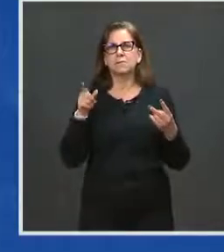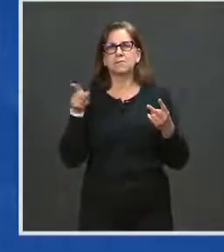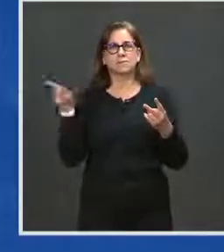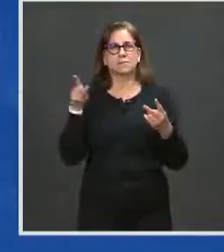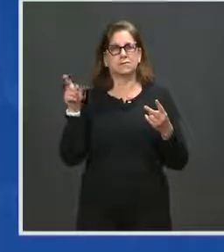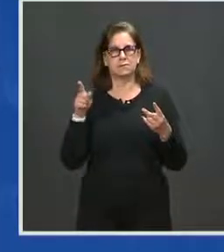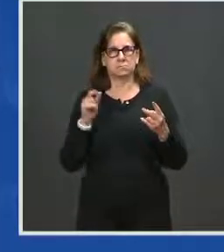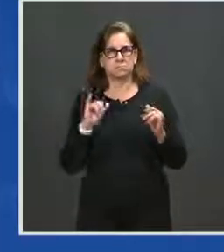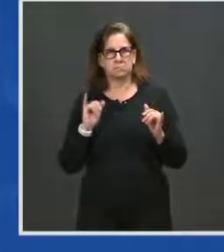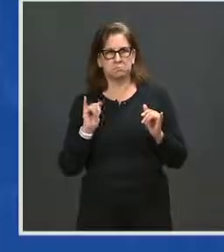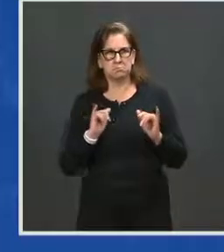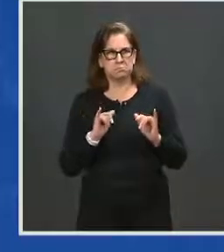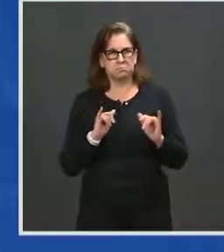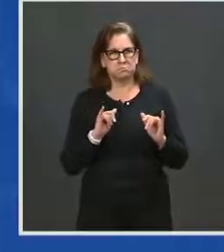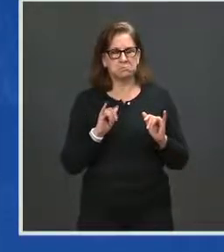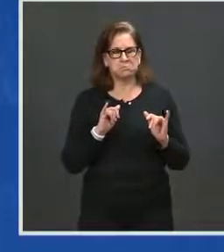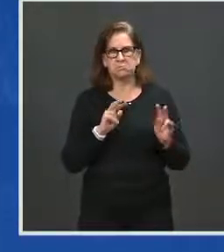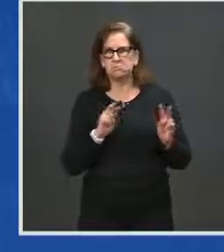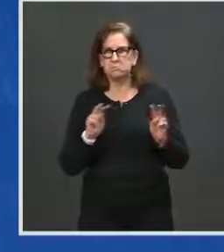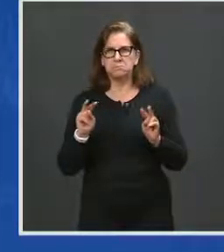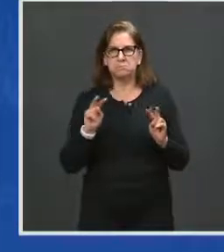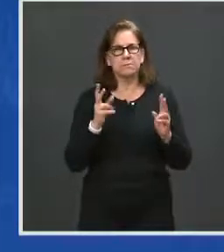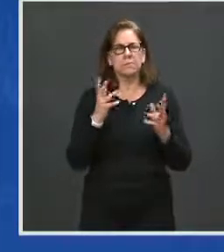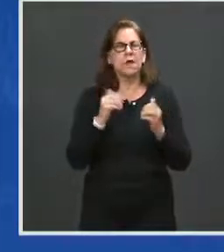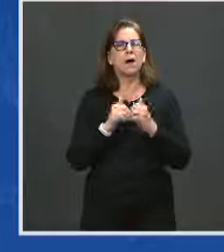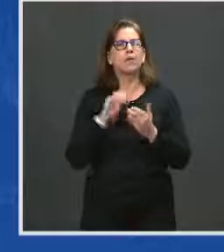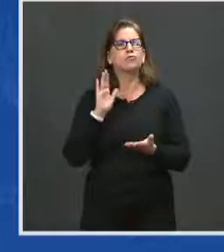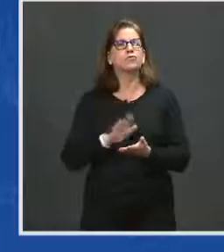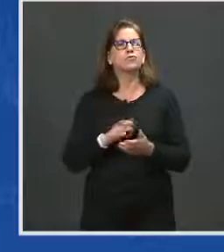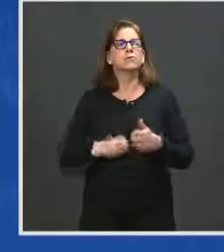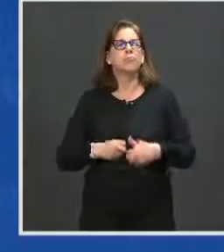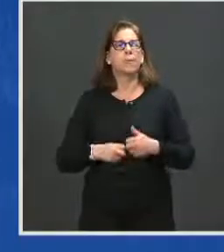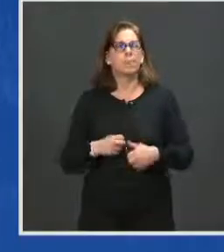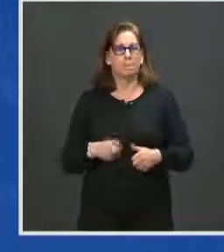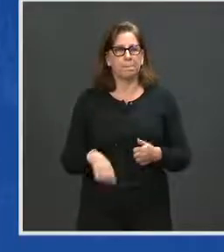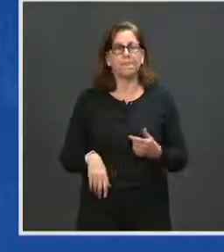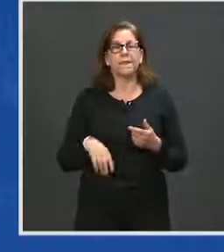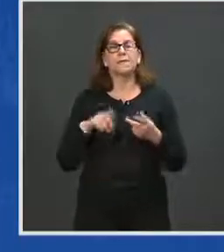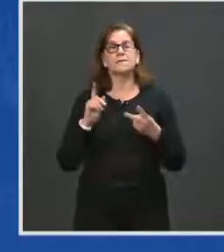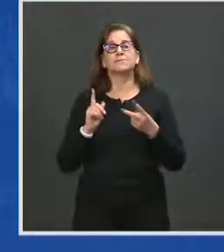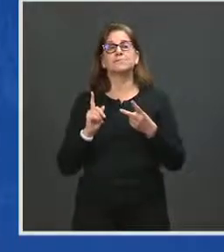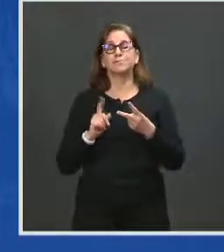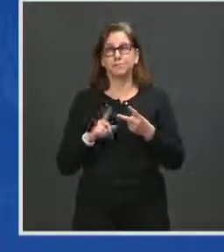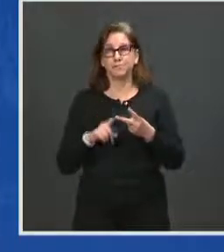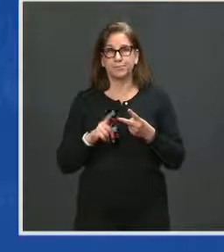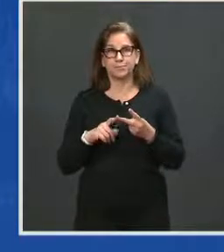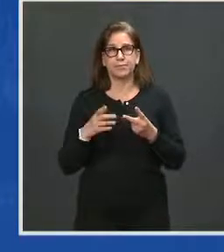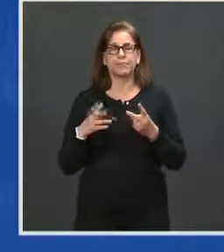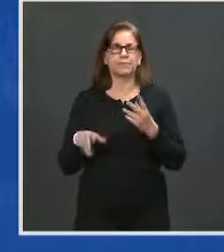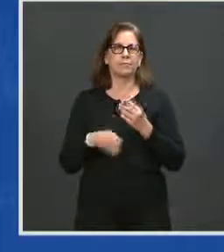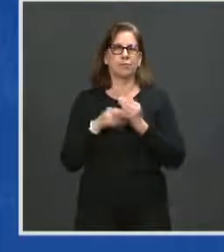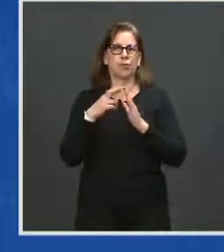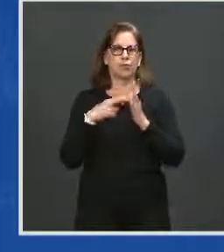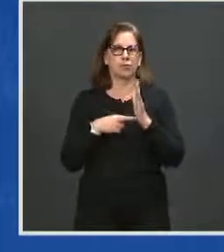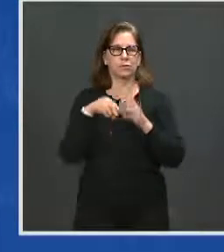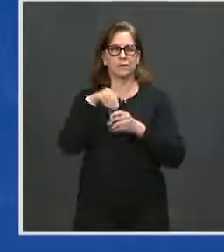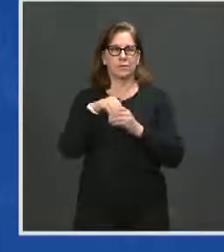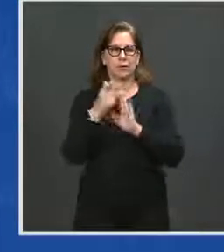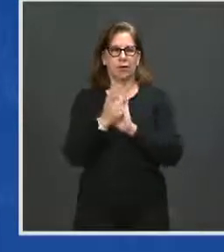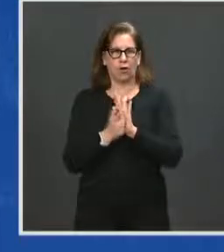Second, we will close a regulatory loophole that has contributed to the proliferation of so-called ghost